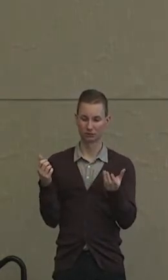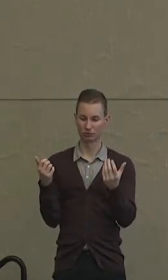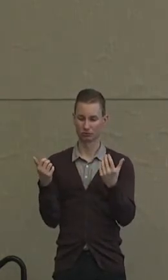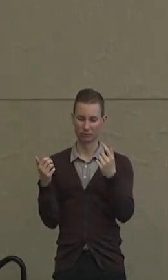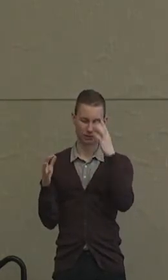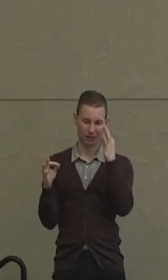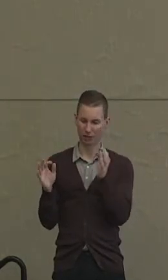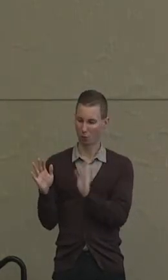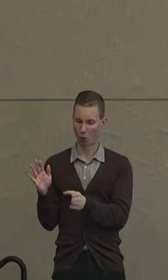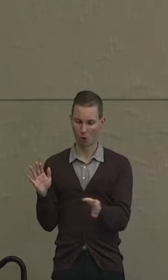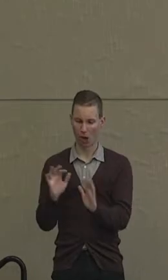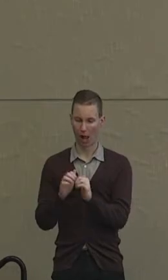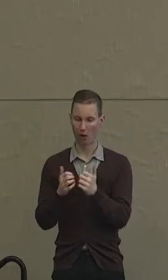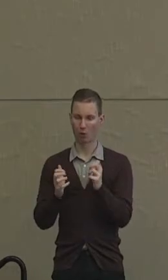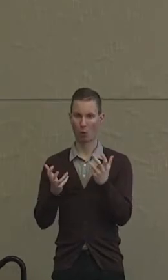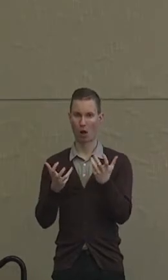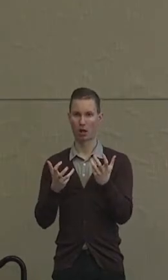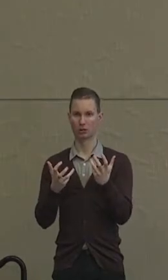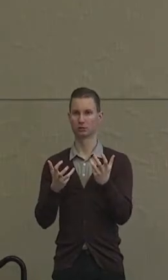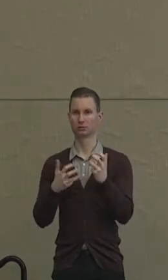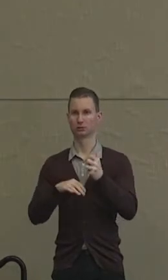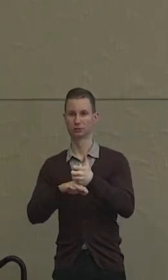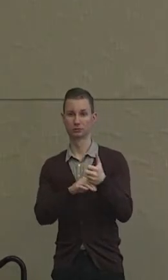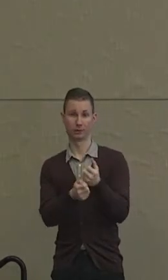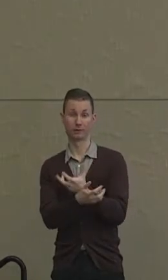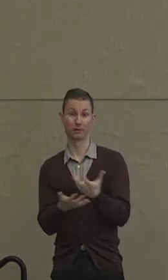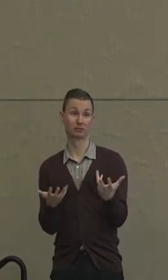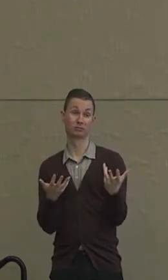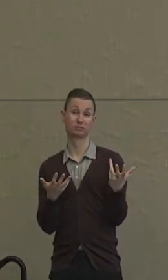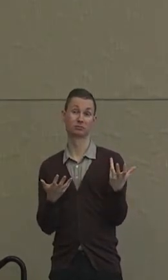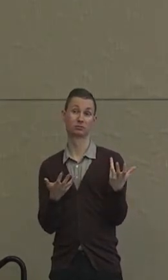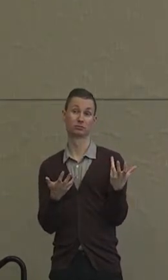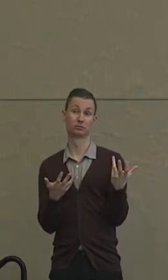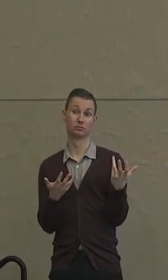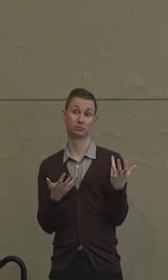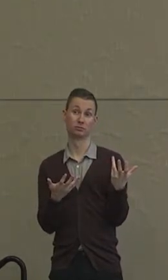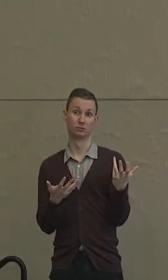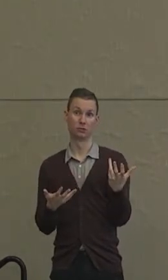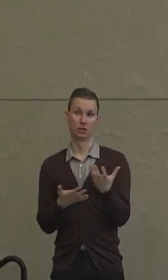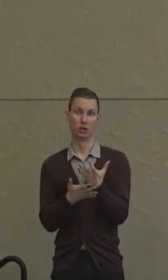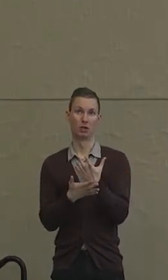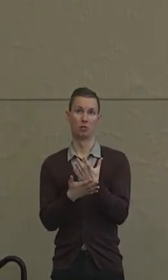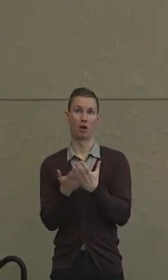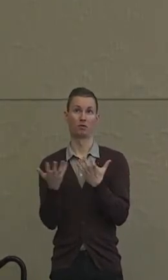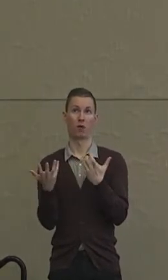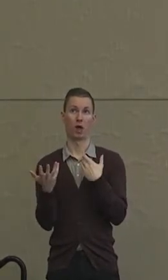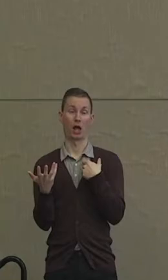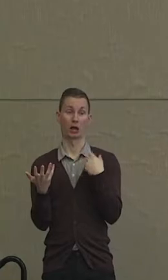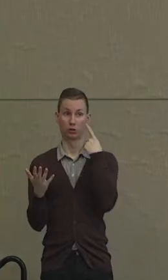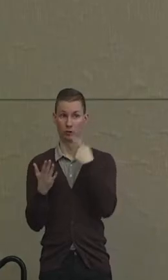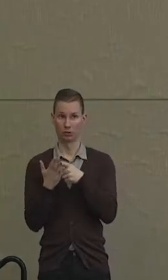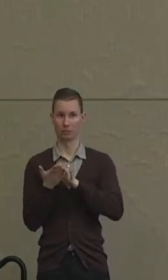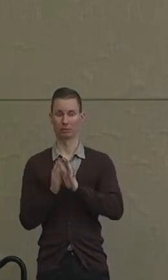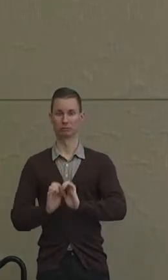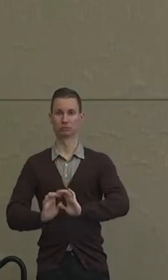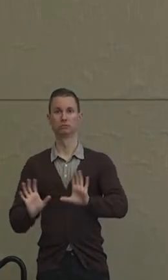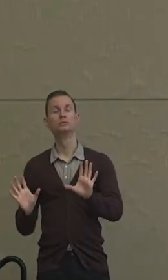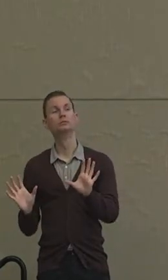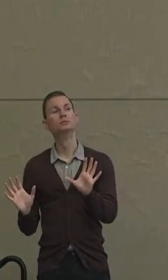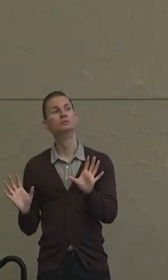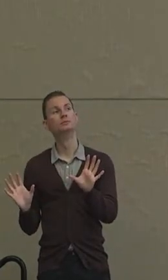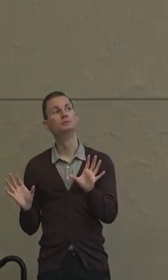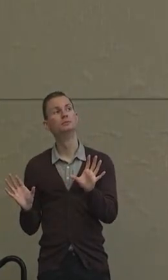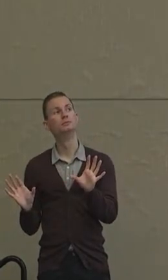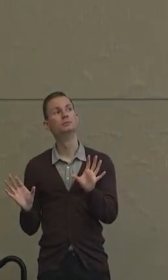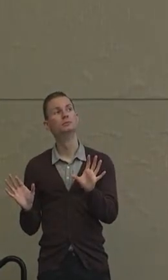kind of order and how we wanted to organize them, part of what became very clear to me was that